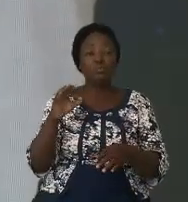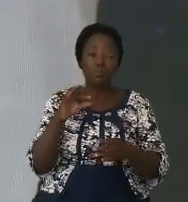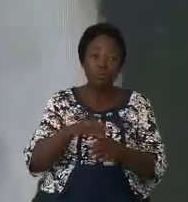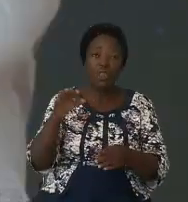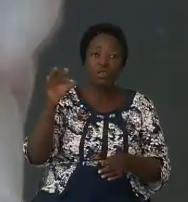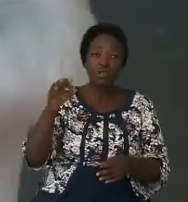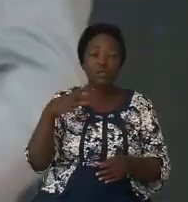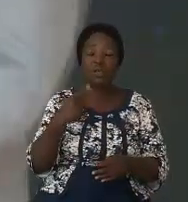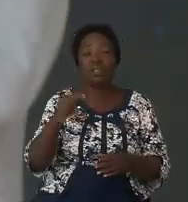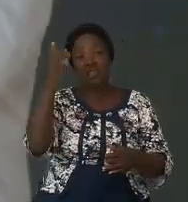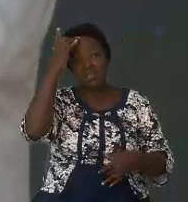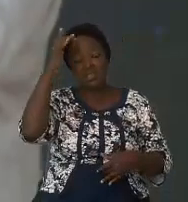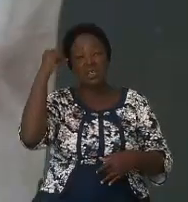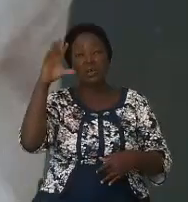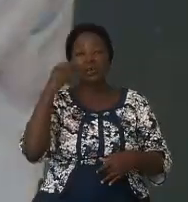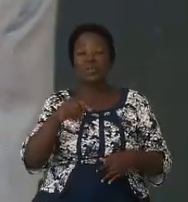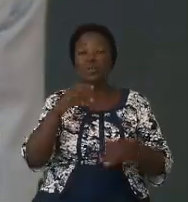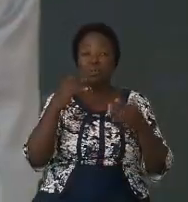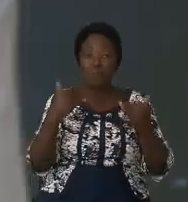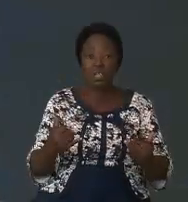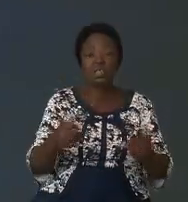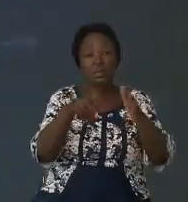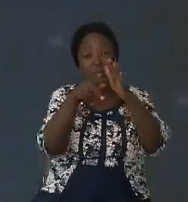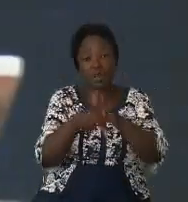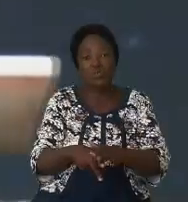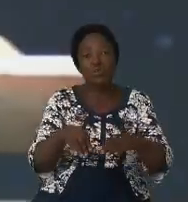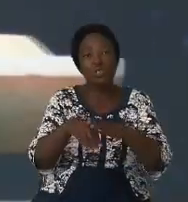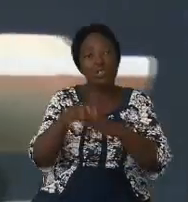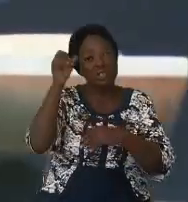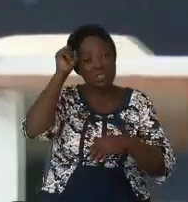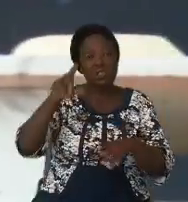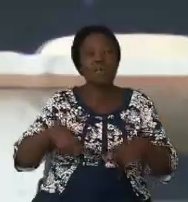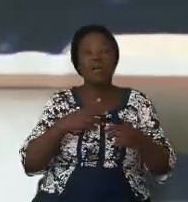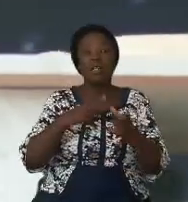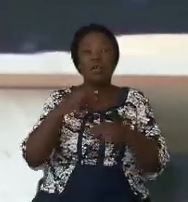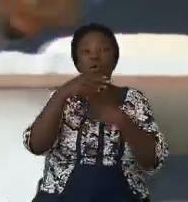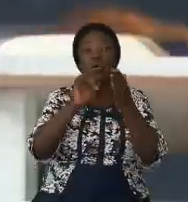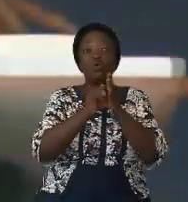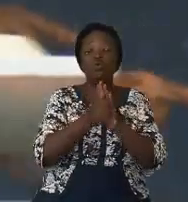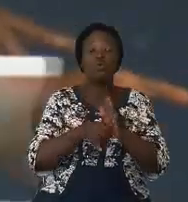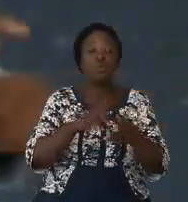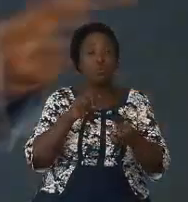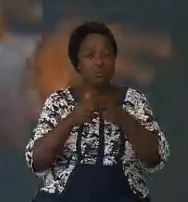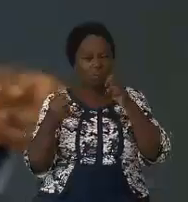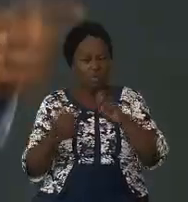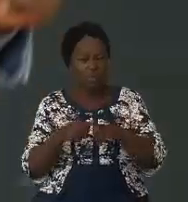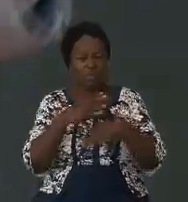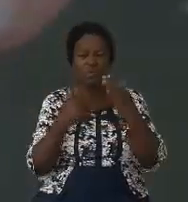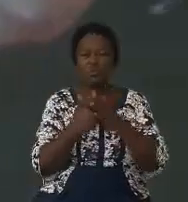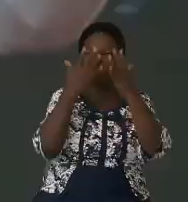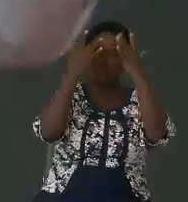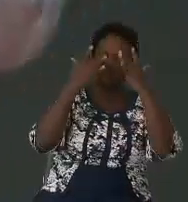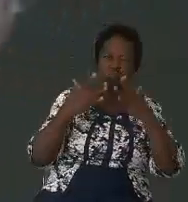soul. First of all, the sickness of the present pressure in his life. And then all